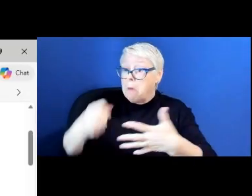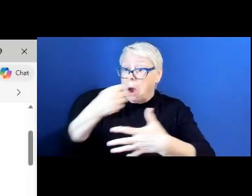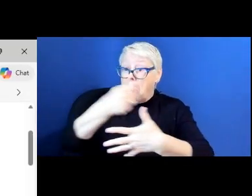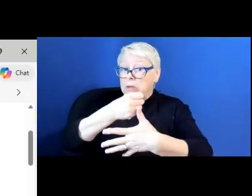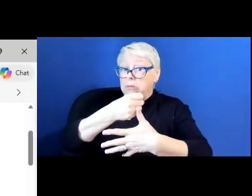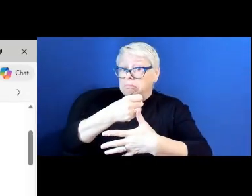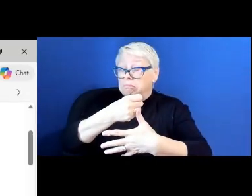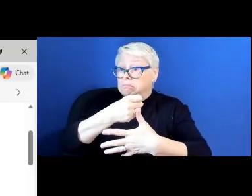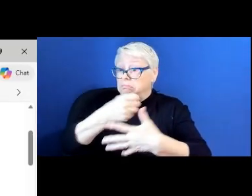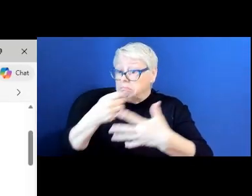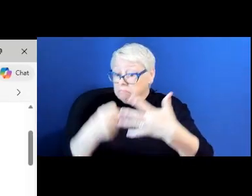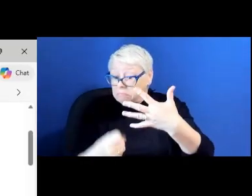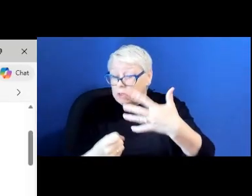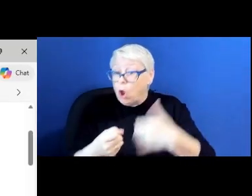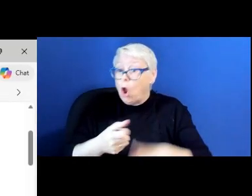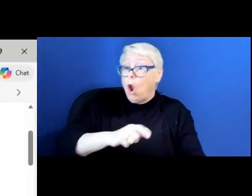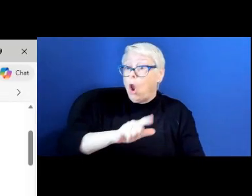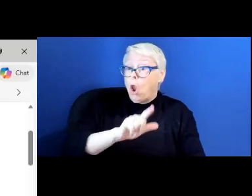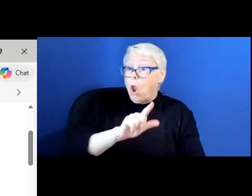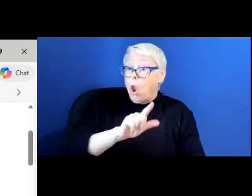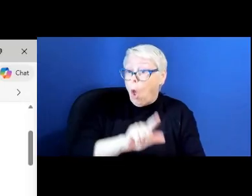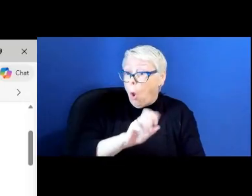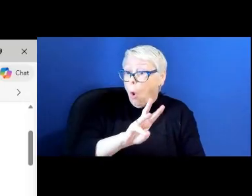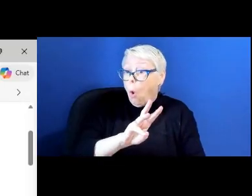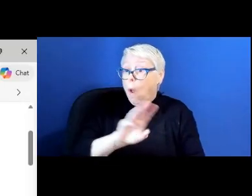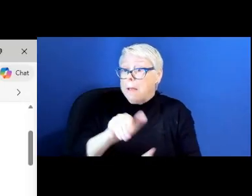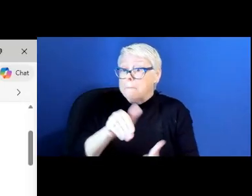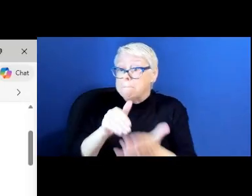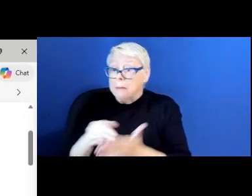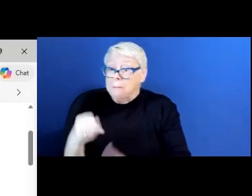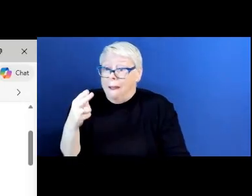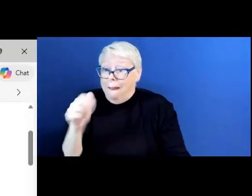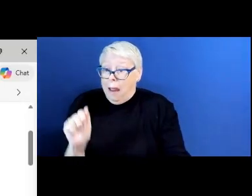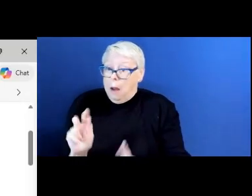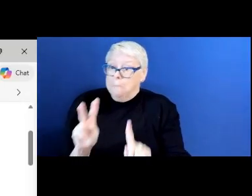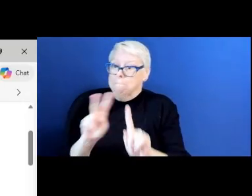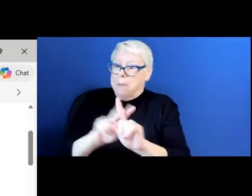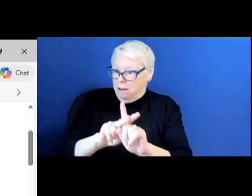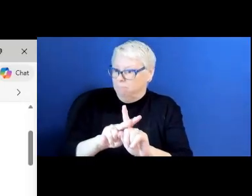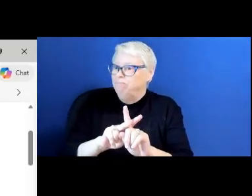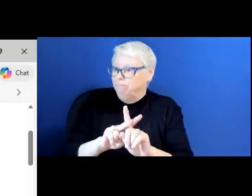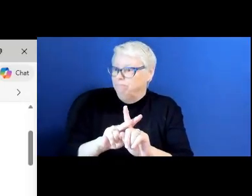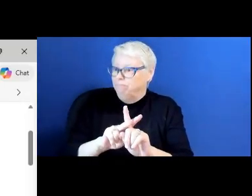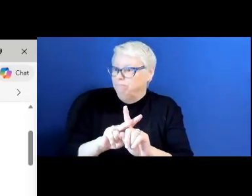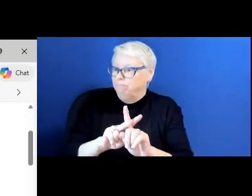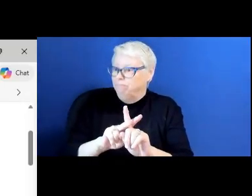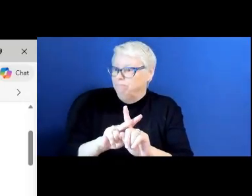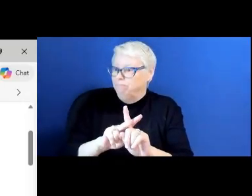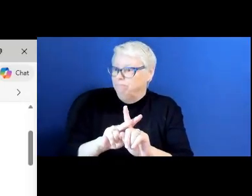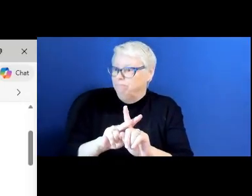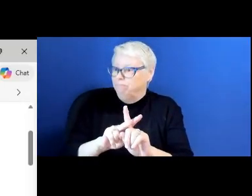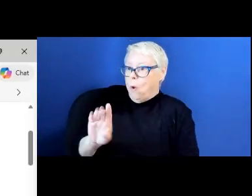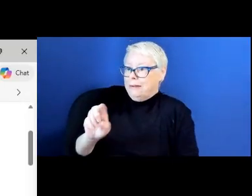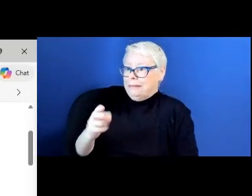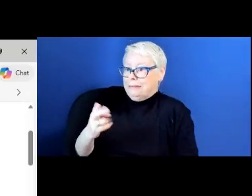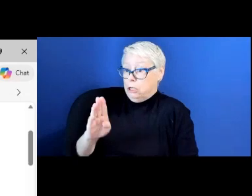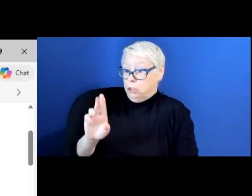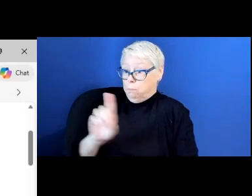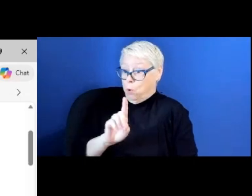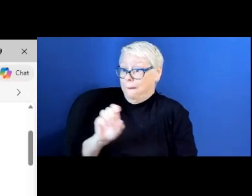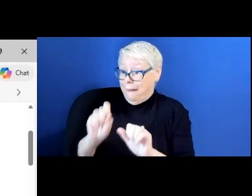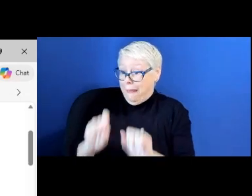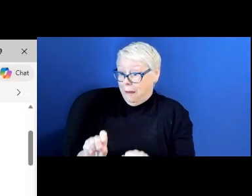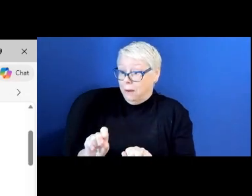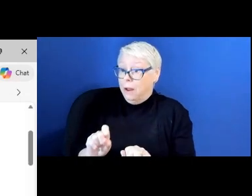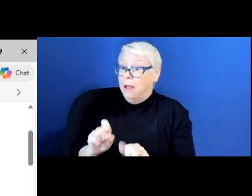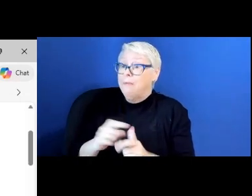which exactly you would like to use and apply for your dashboard. And in your dashboard, then this